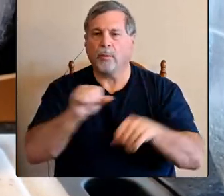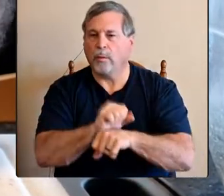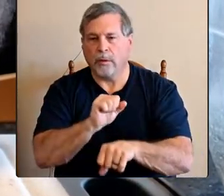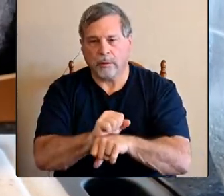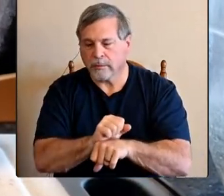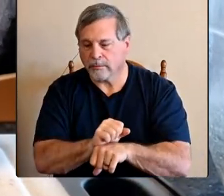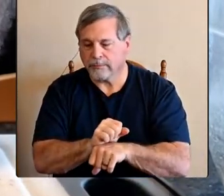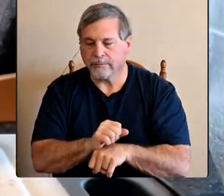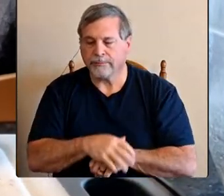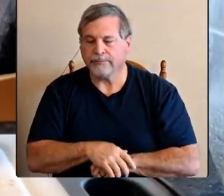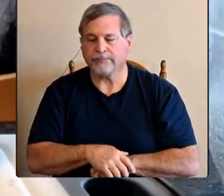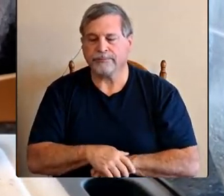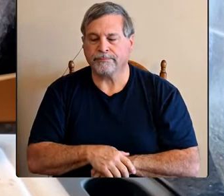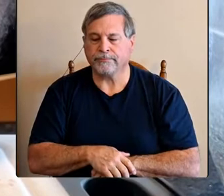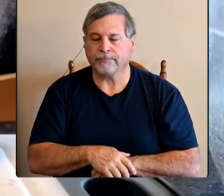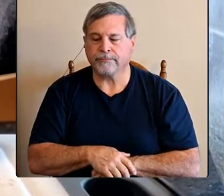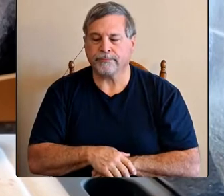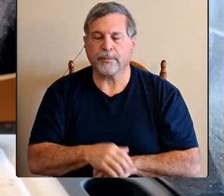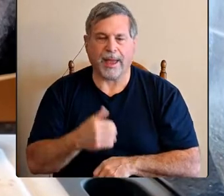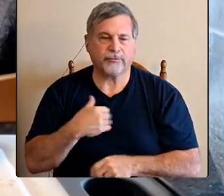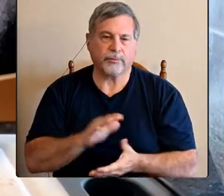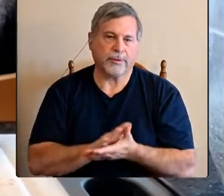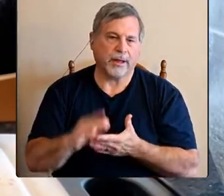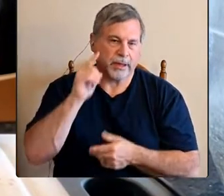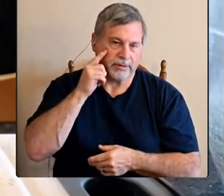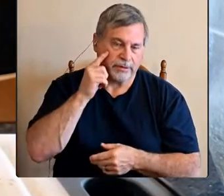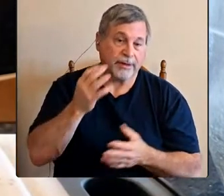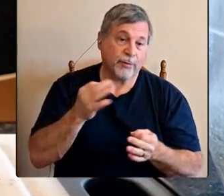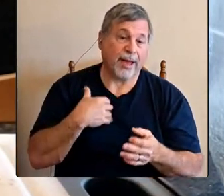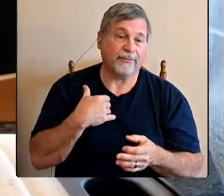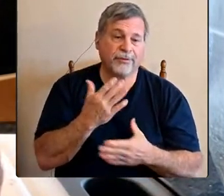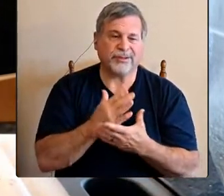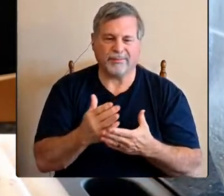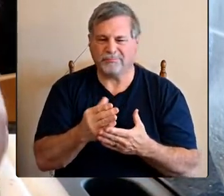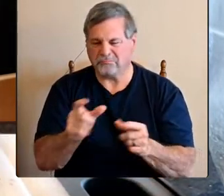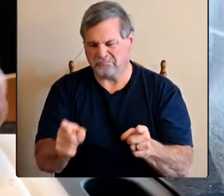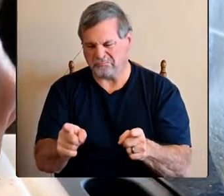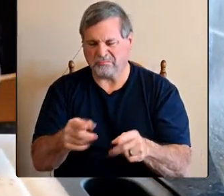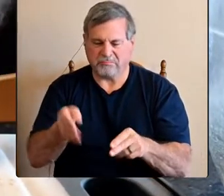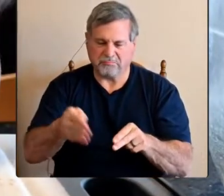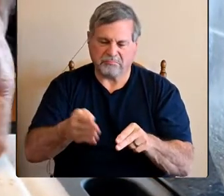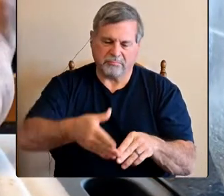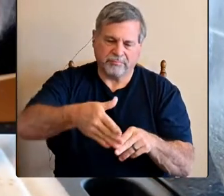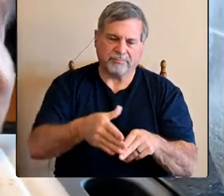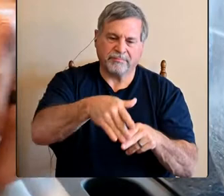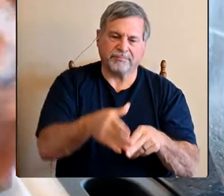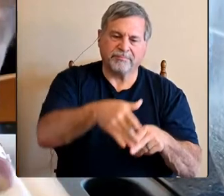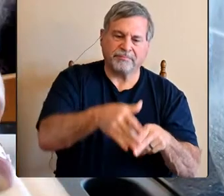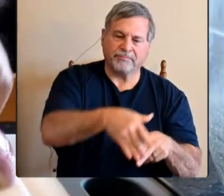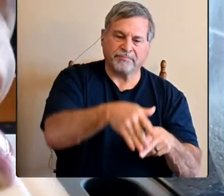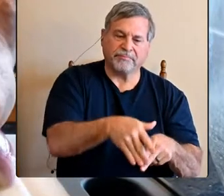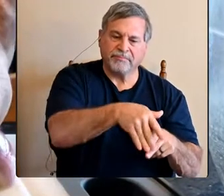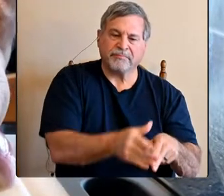of work and you'll have some nice onions now if you have some residuals at the end you can do that rocking motion I showed you in some other